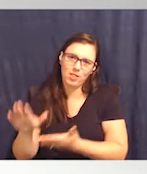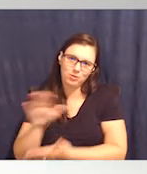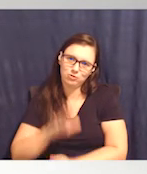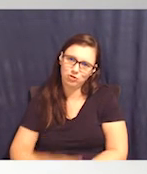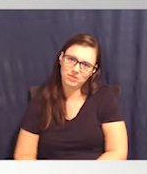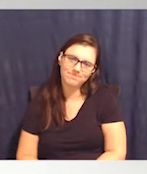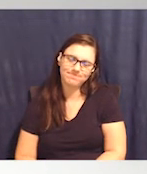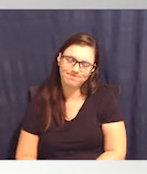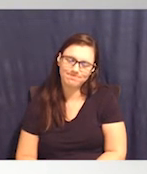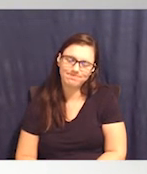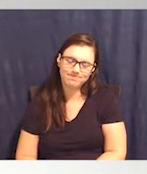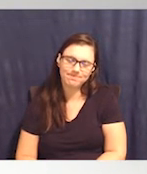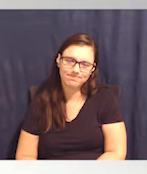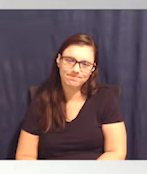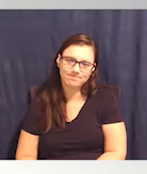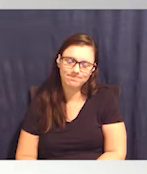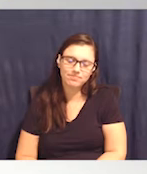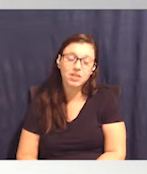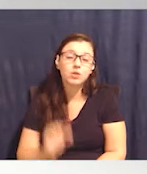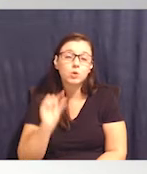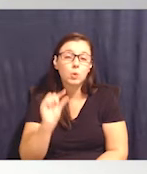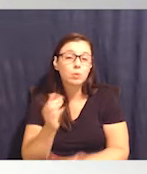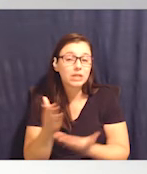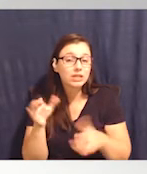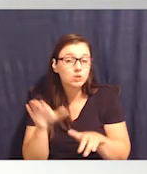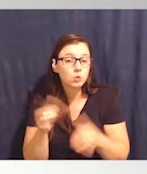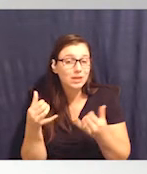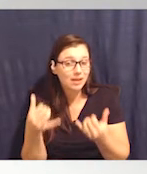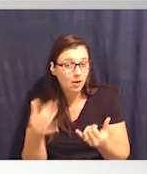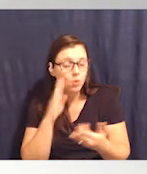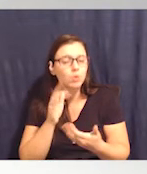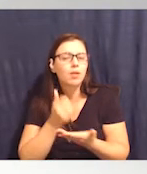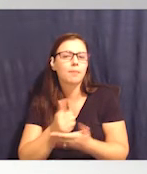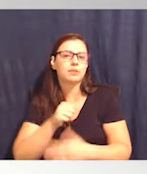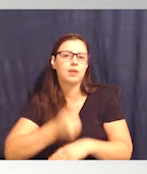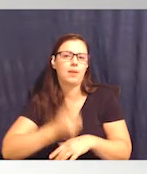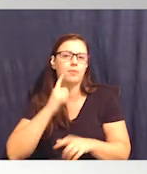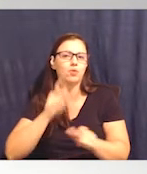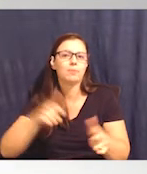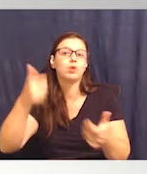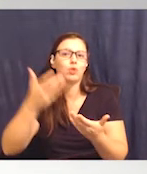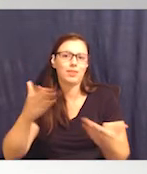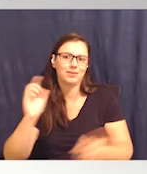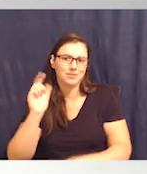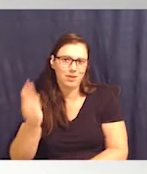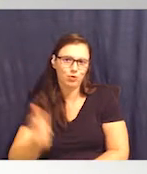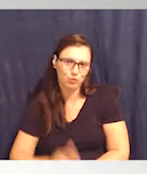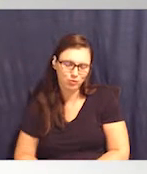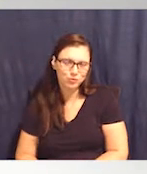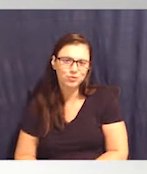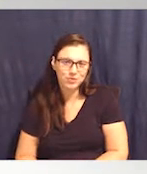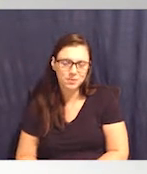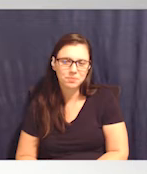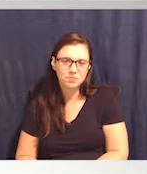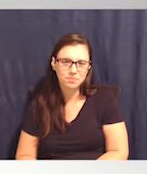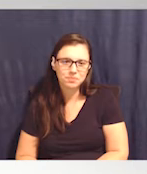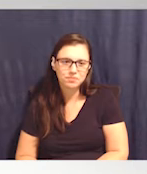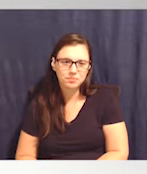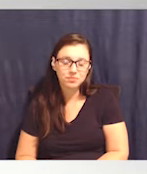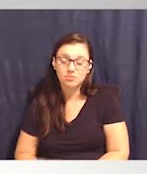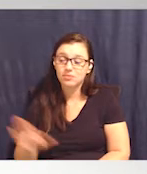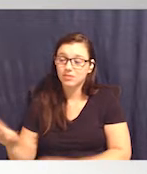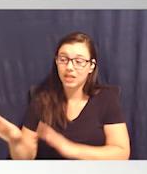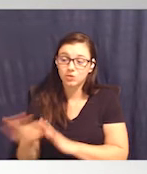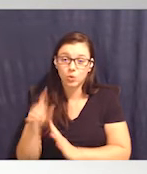So the little things you do now set you up for the bigger things later. His choice in a college,